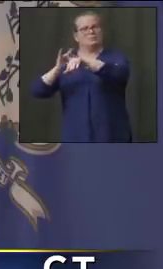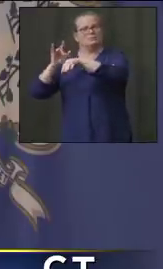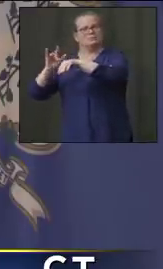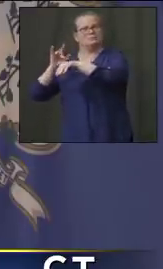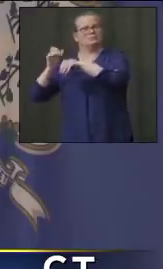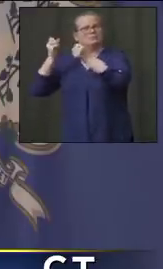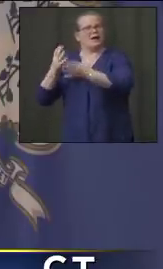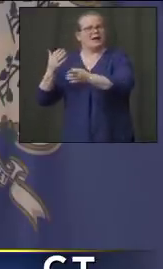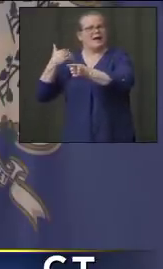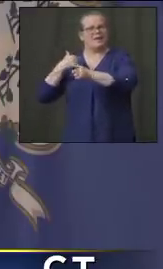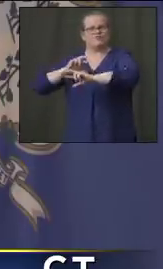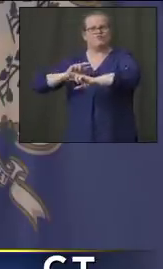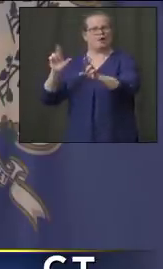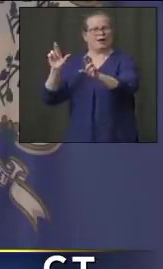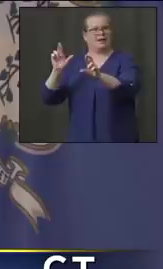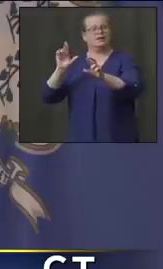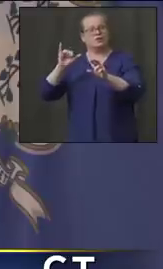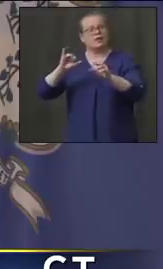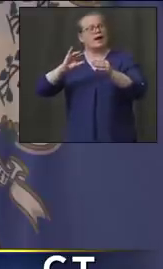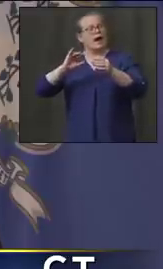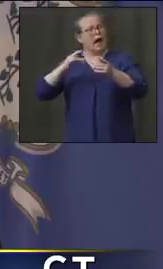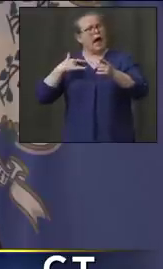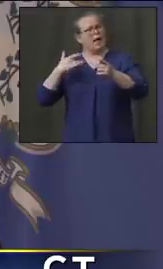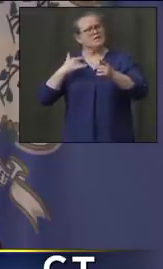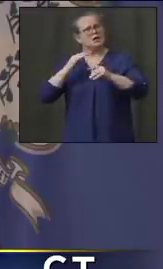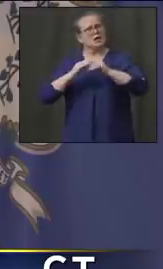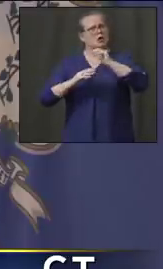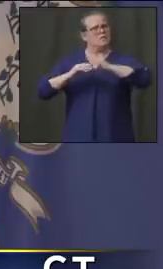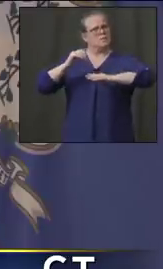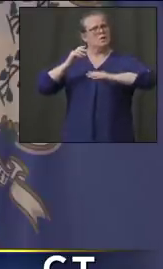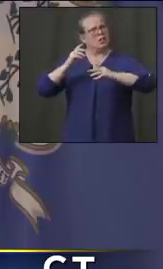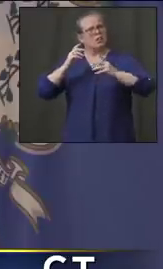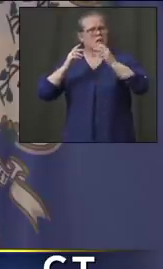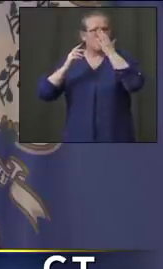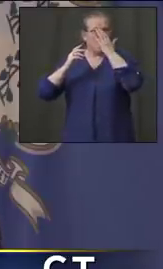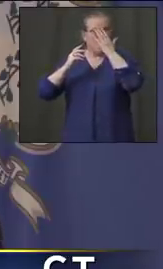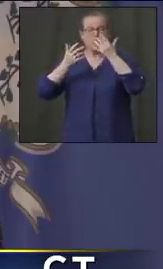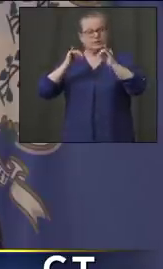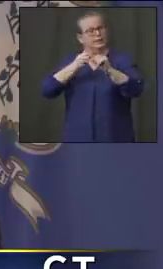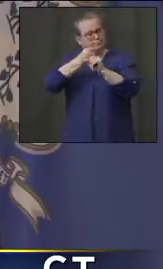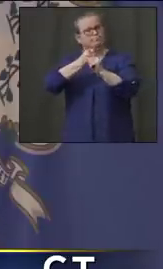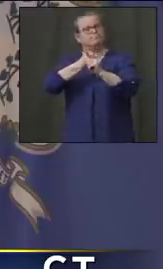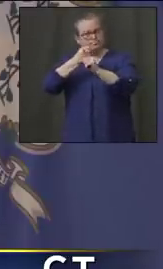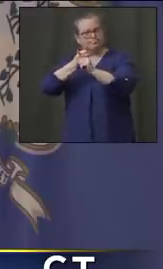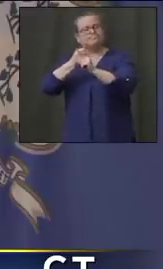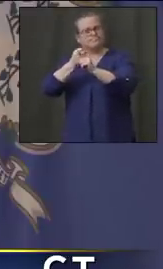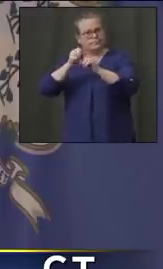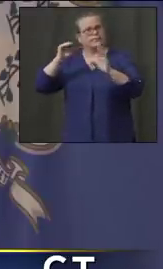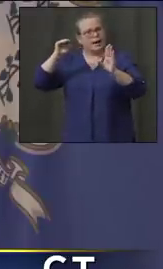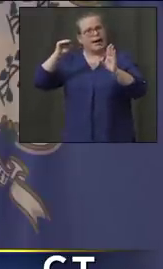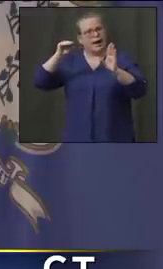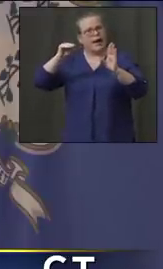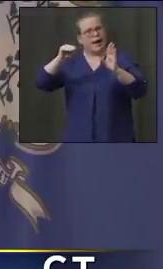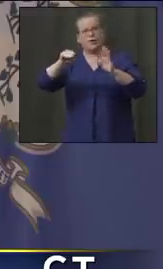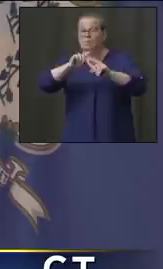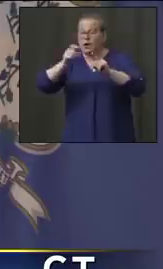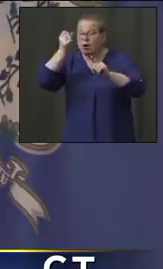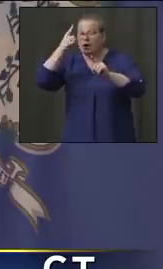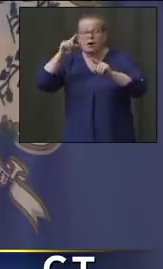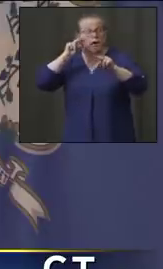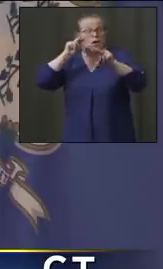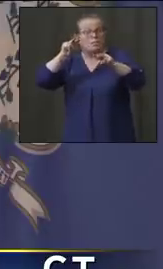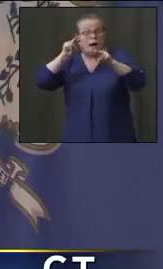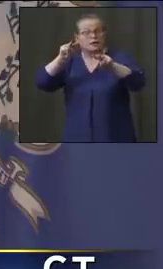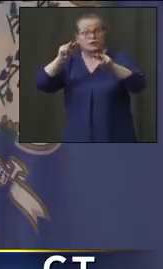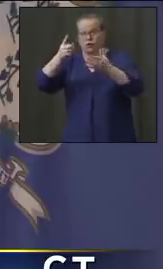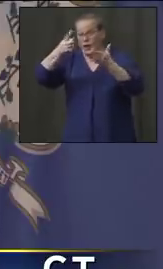is a metric that I think we continue to hit, although we're going to monitor it every day for the next week. If there's a surge and all of a sudden we're losing capacity,